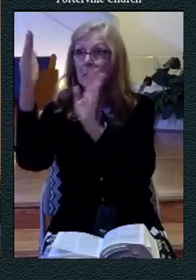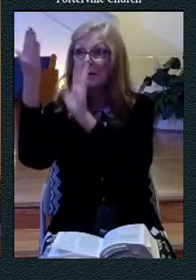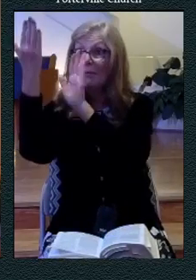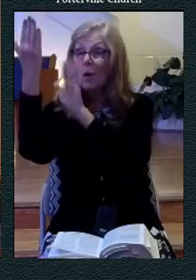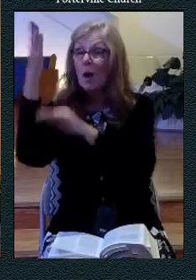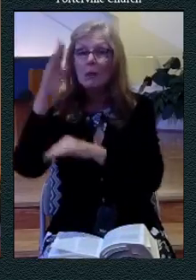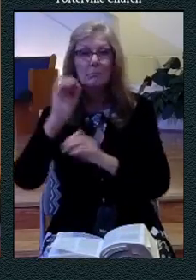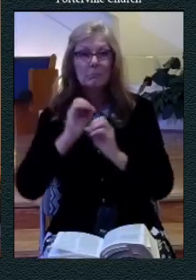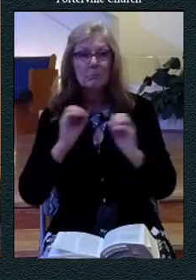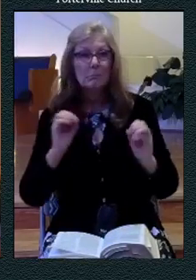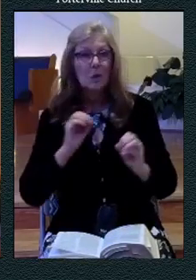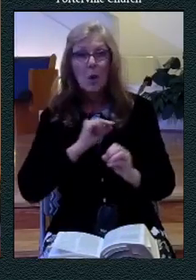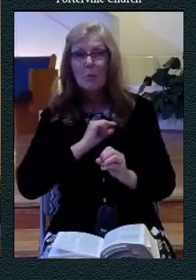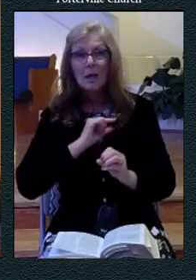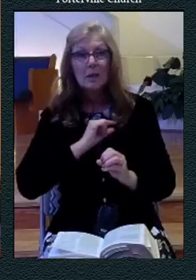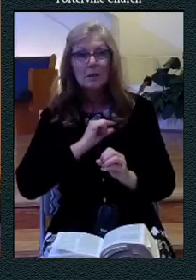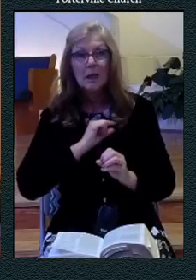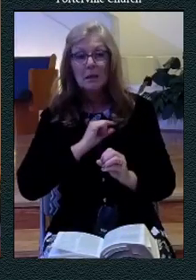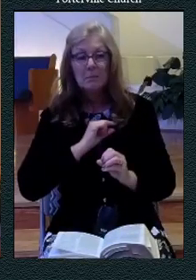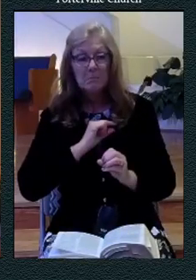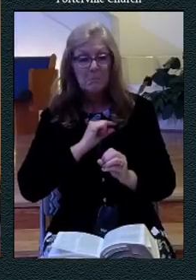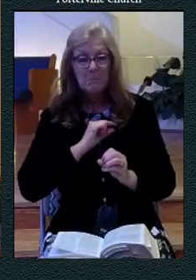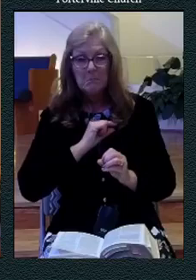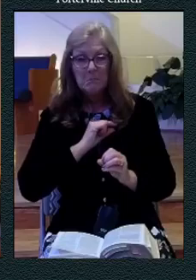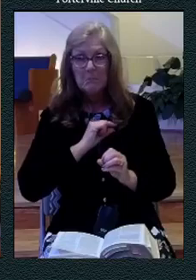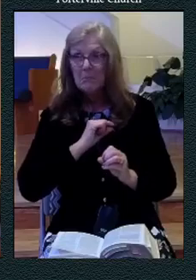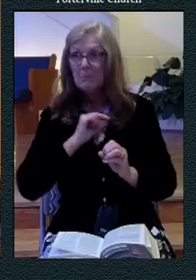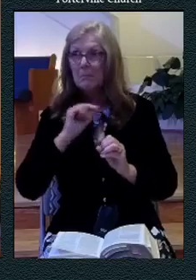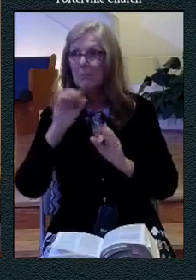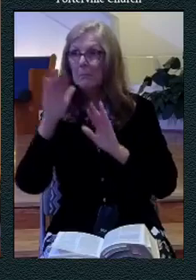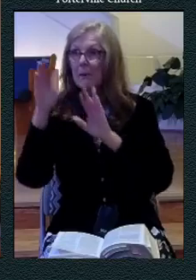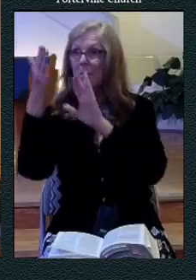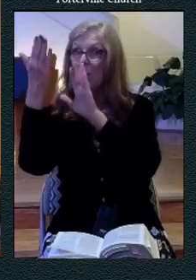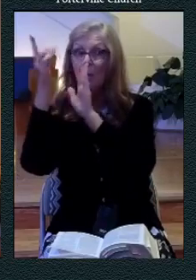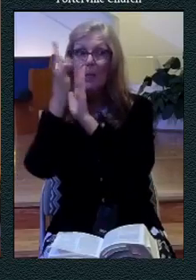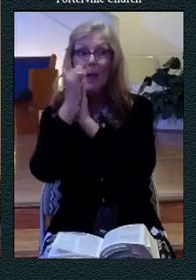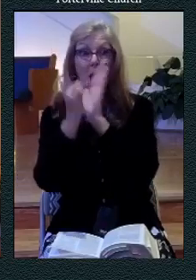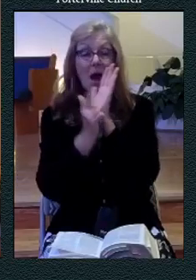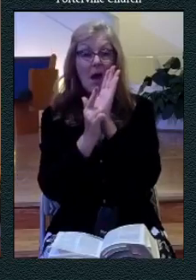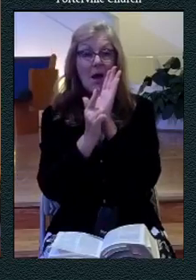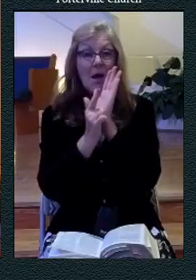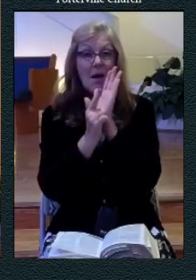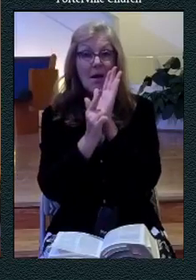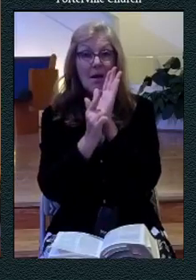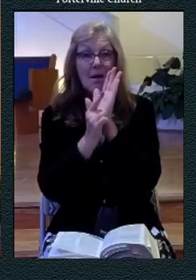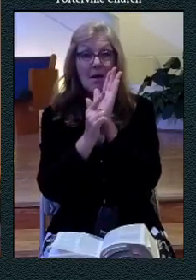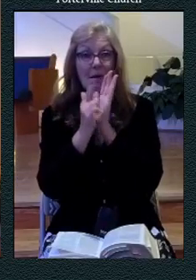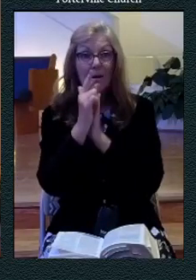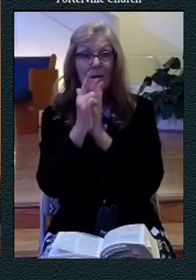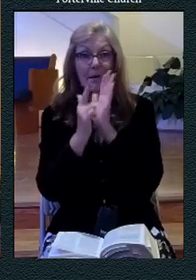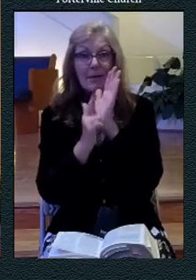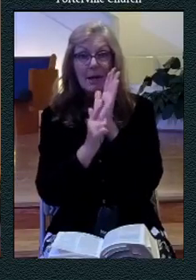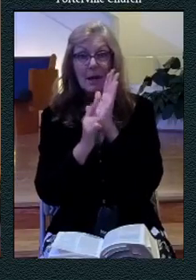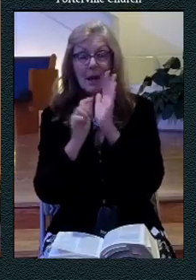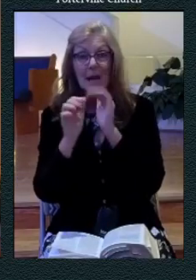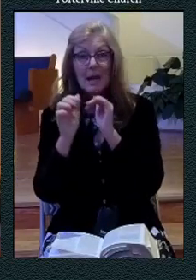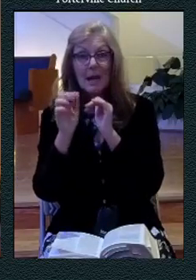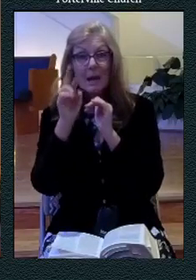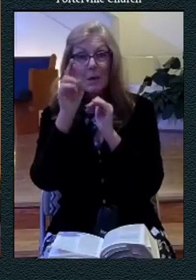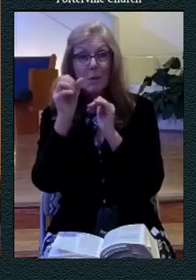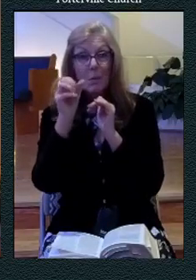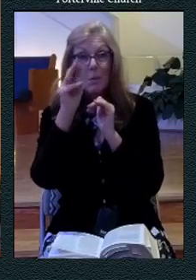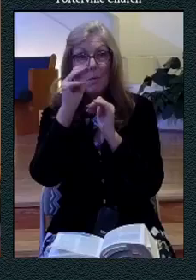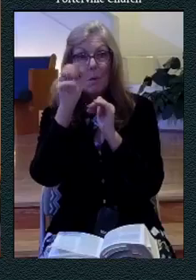guiltless before the law. It's astounding. We're talking about the person in that Romans 3:19